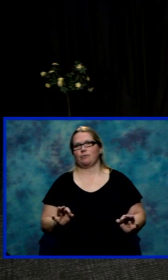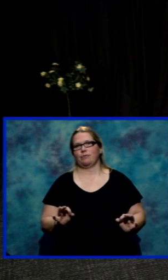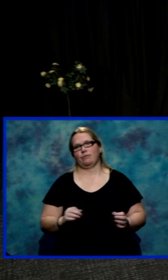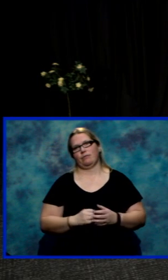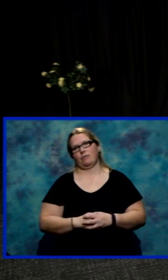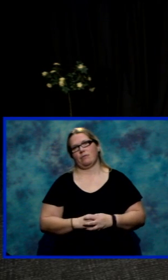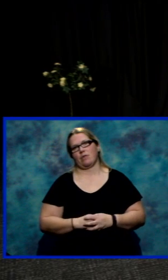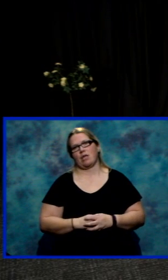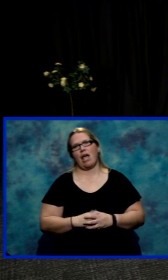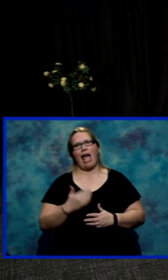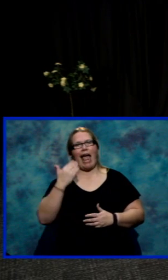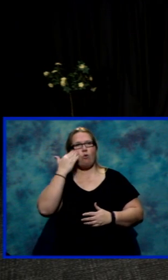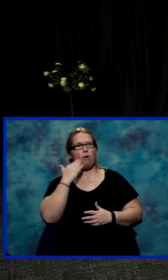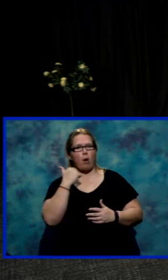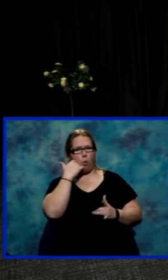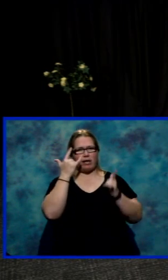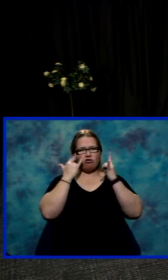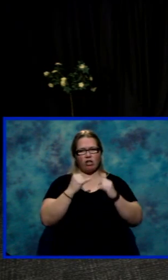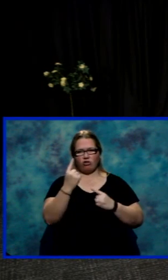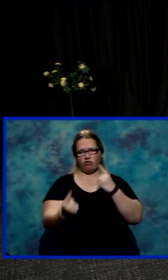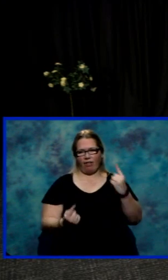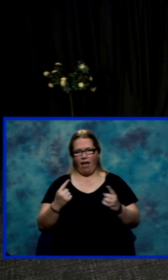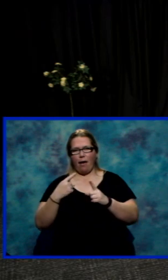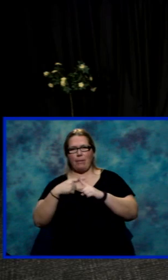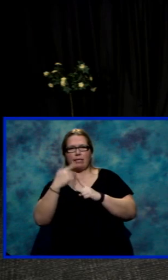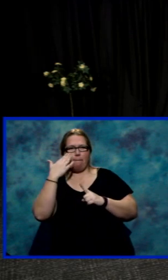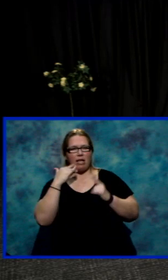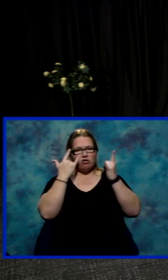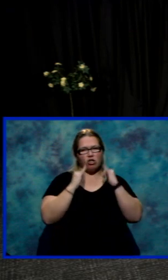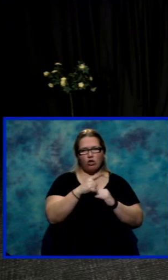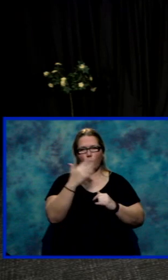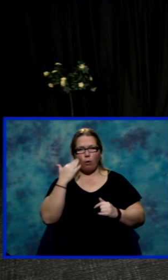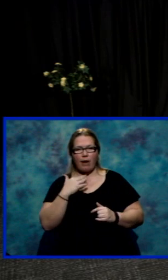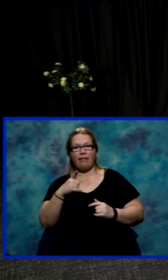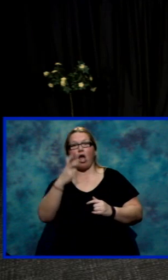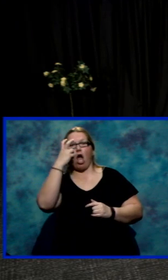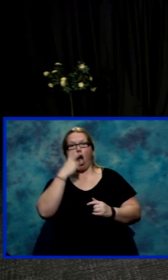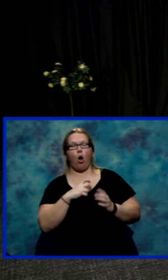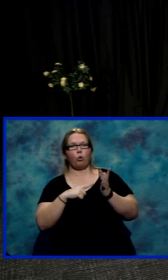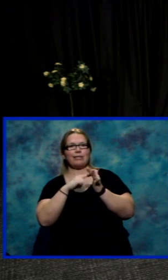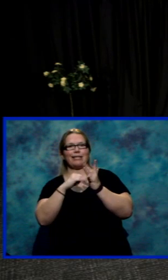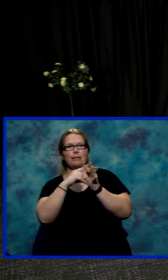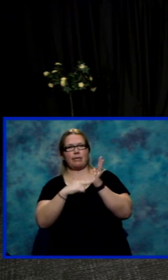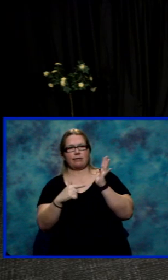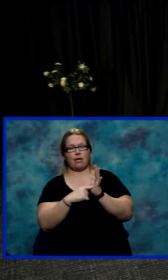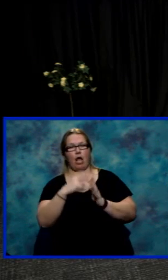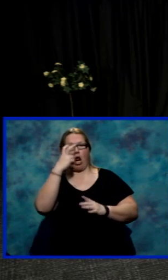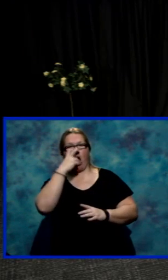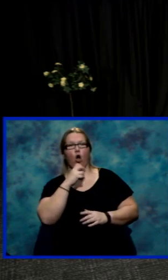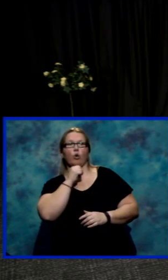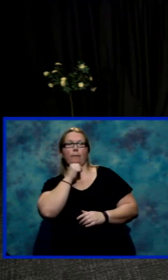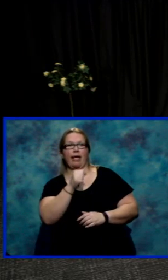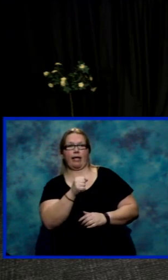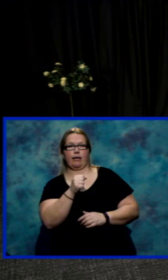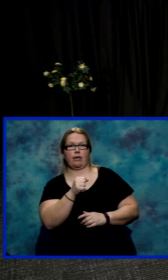And women judge each other, and men judge women. And in the Old Testament, an old man